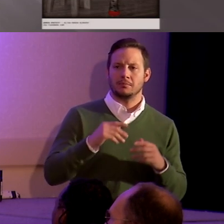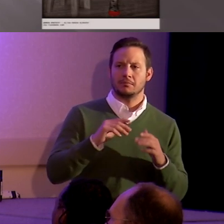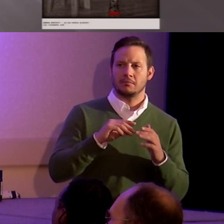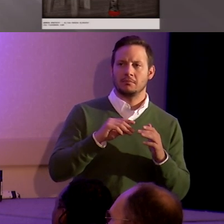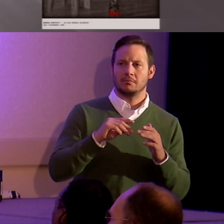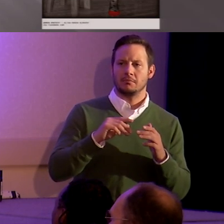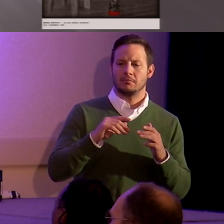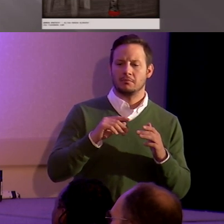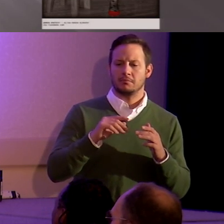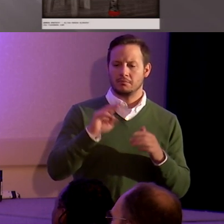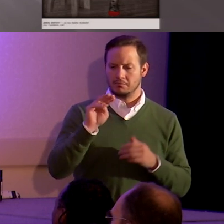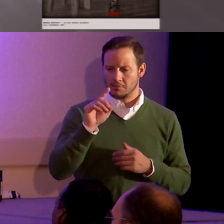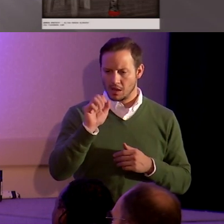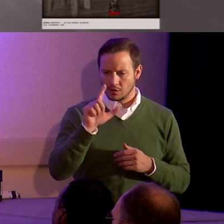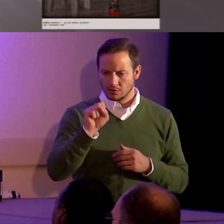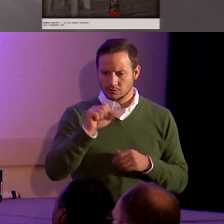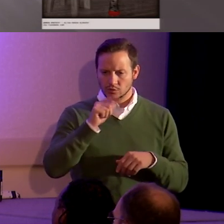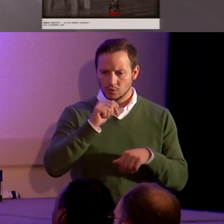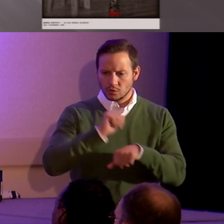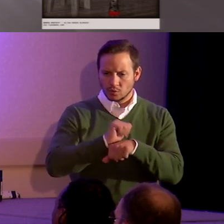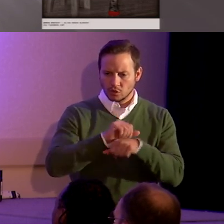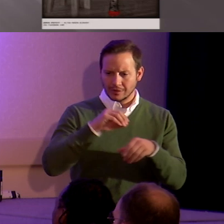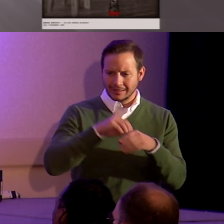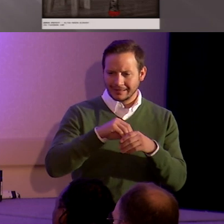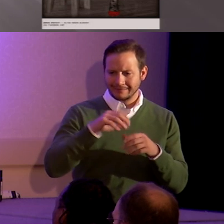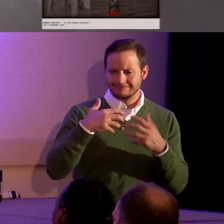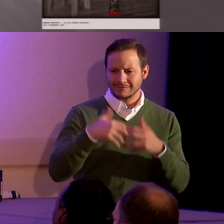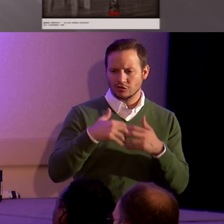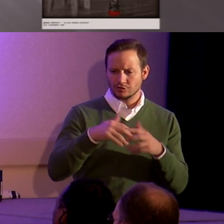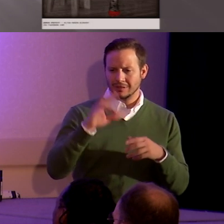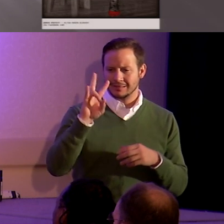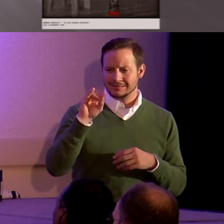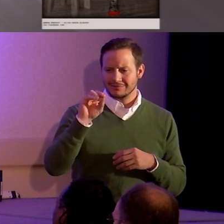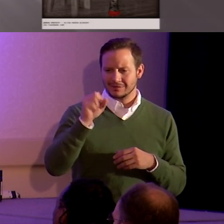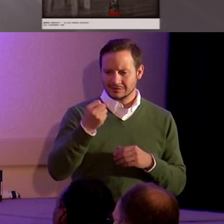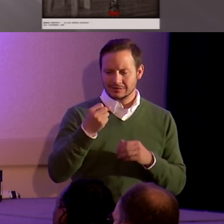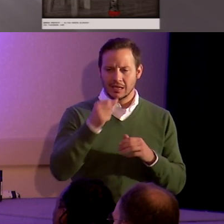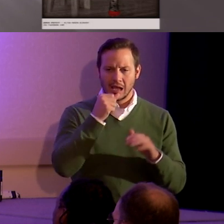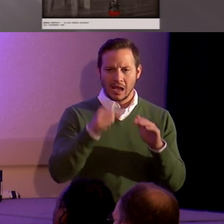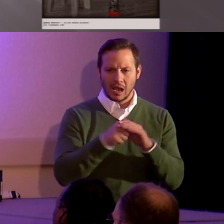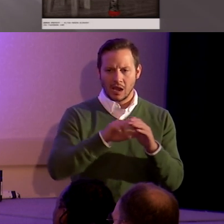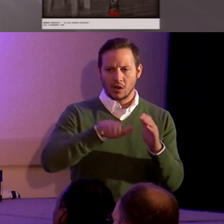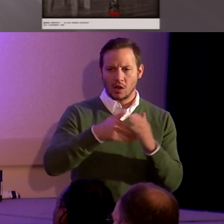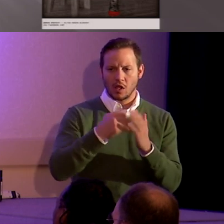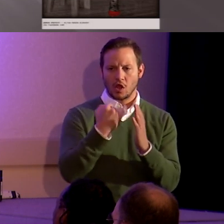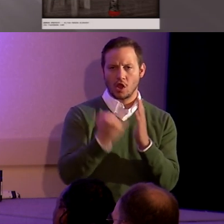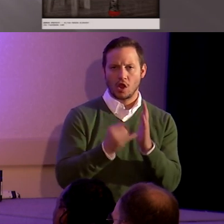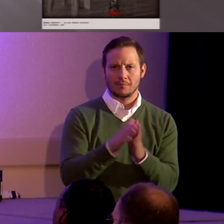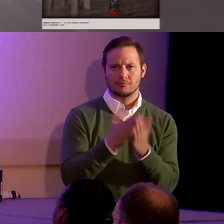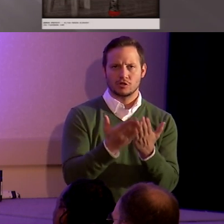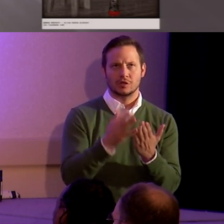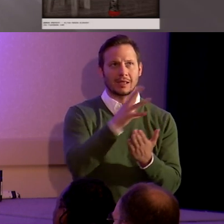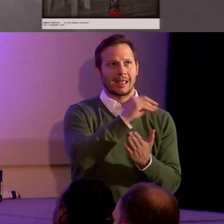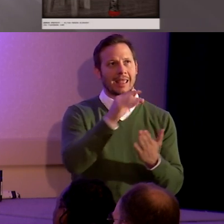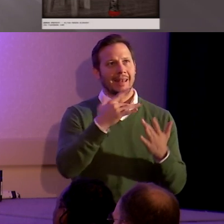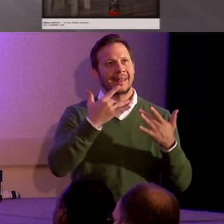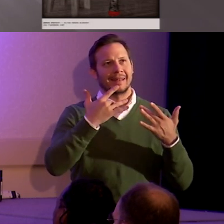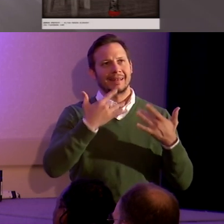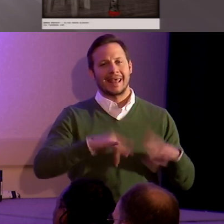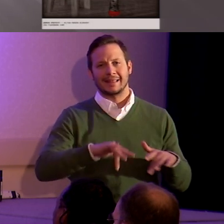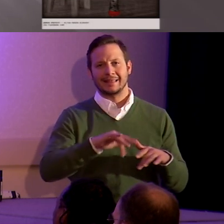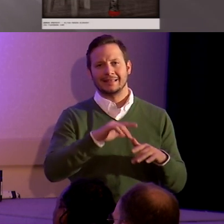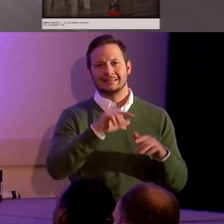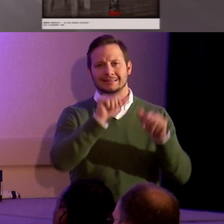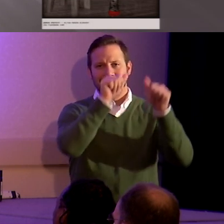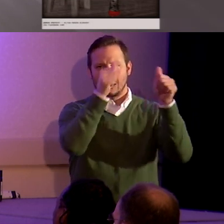fine arts faculties in the early 70s, hide all art books and smash naked archaeological statues.